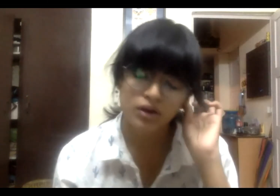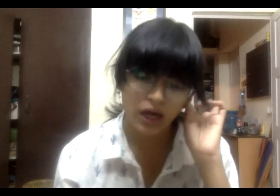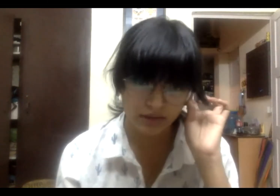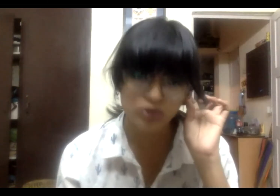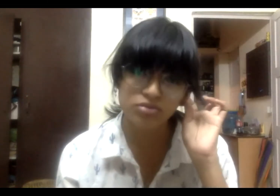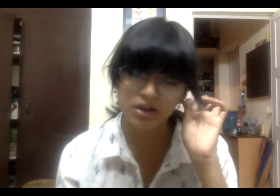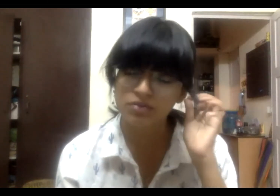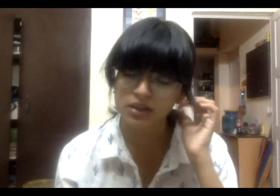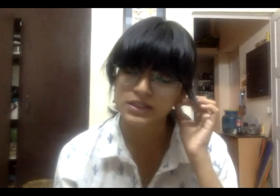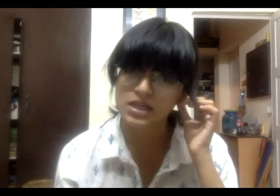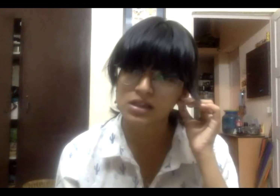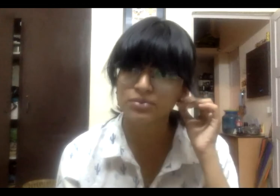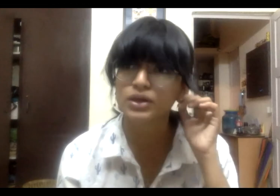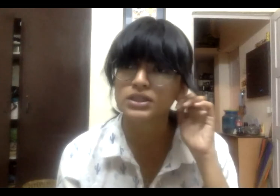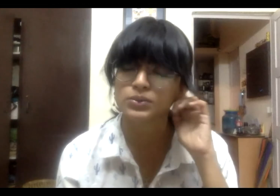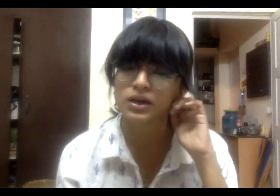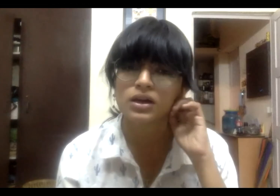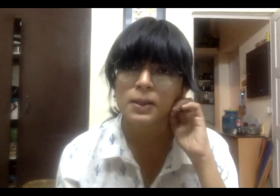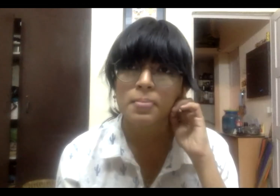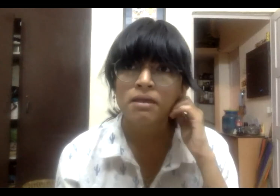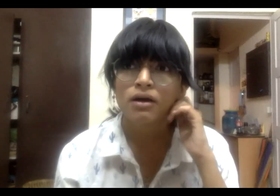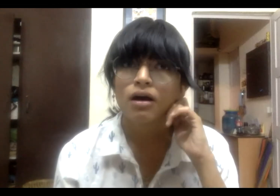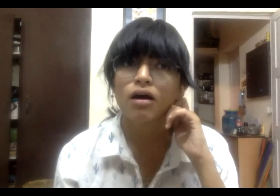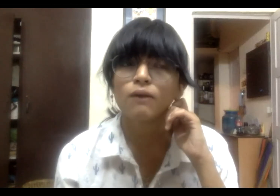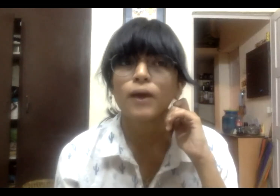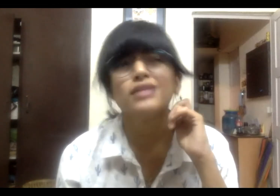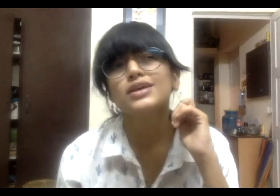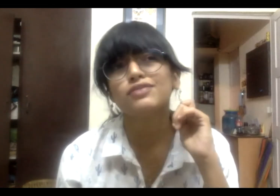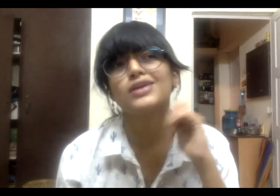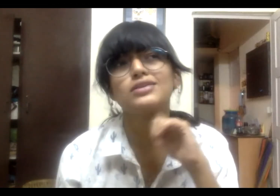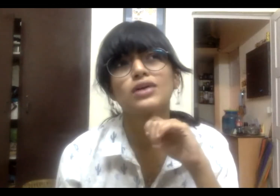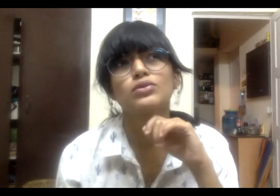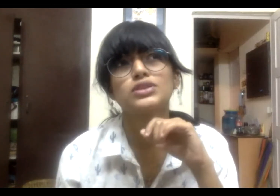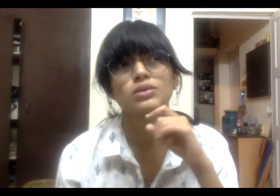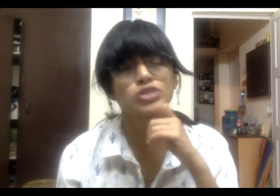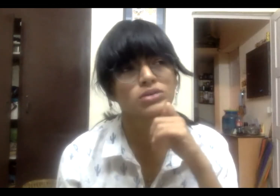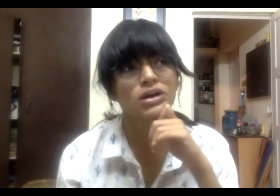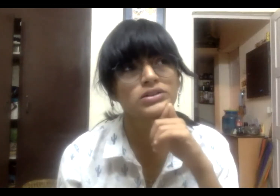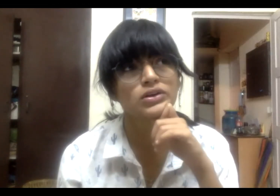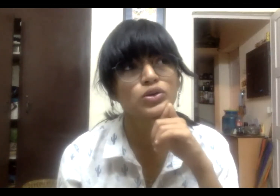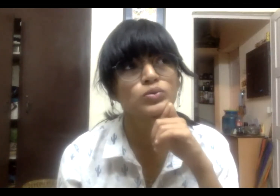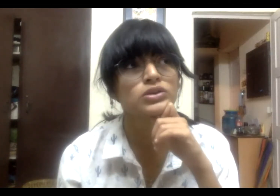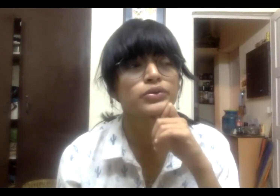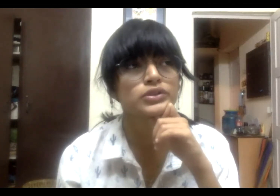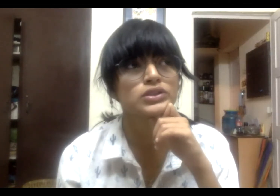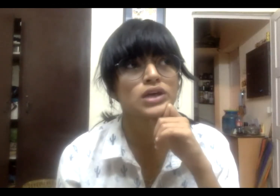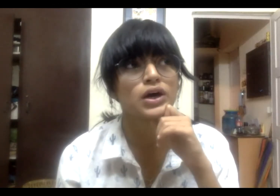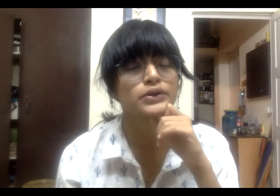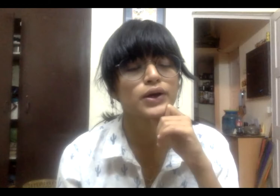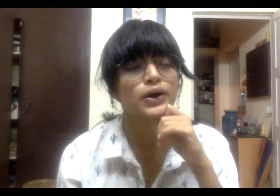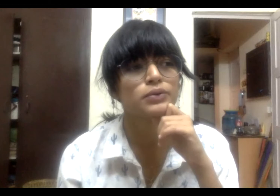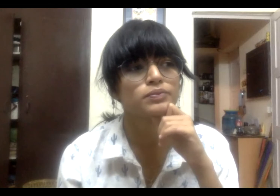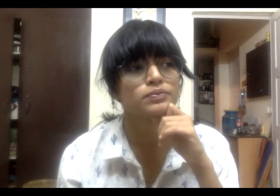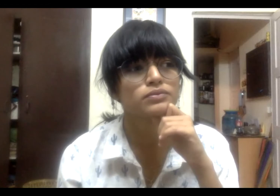on, and they do very well. They sell their works as well. While they find their own subject matter, you will notice